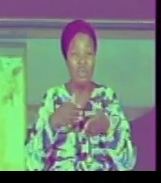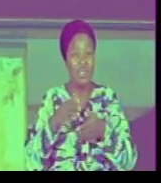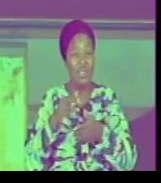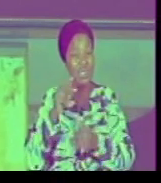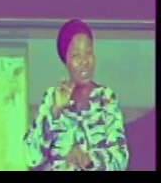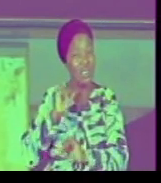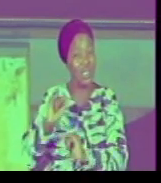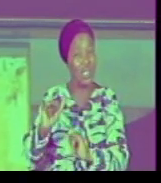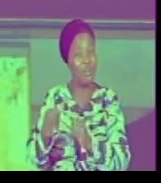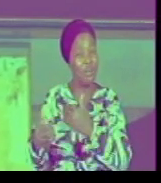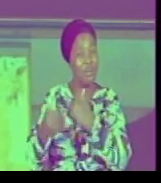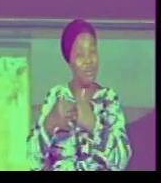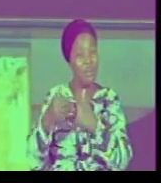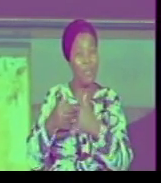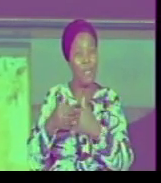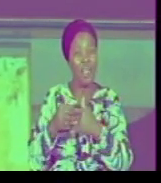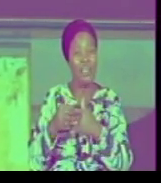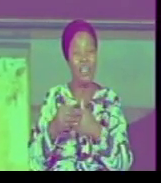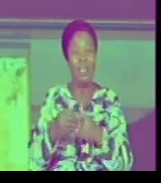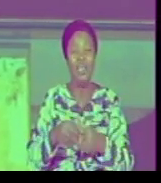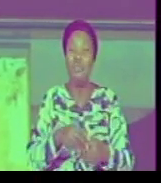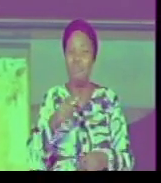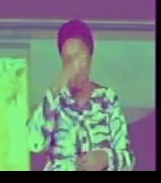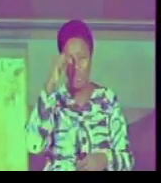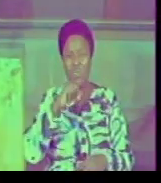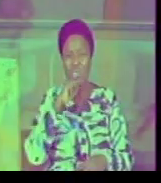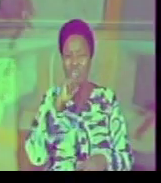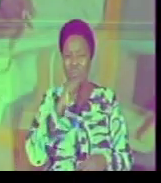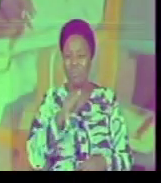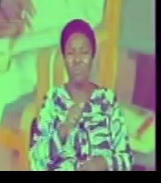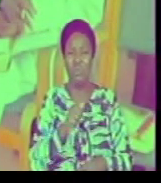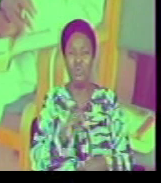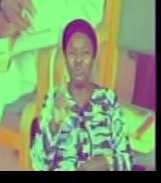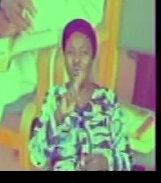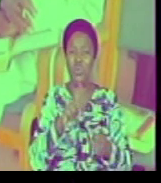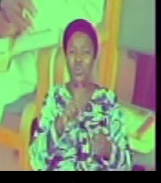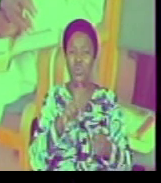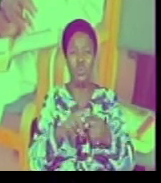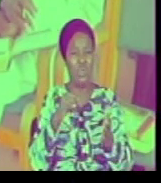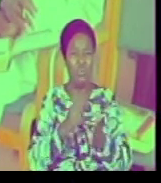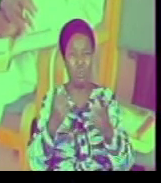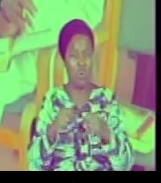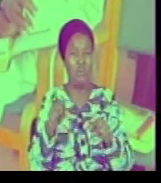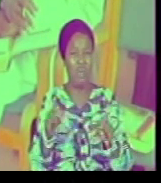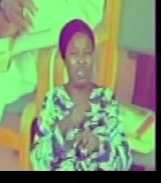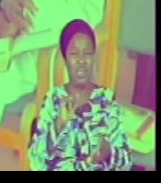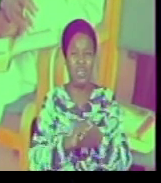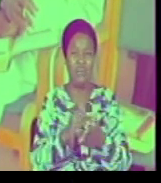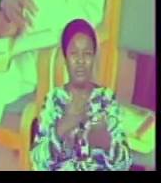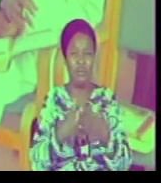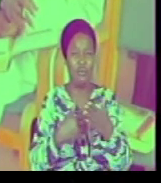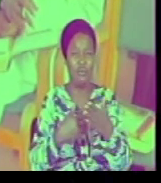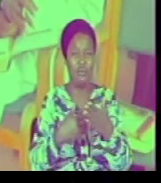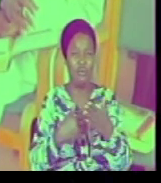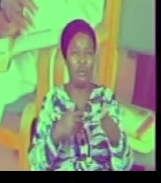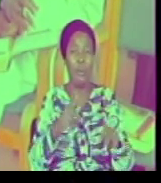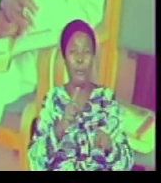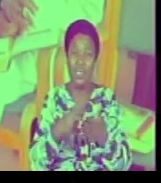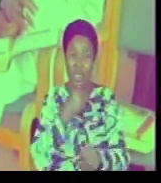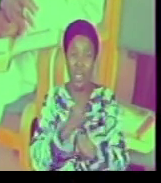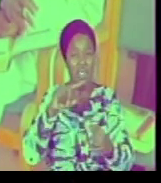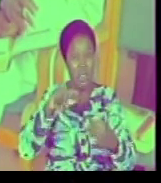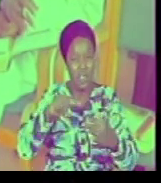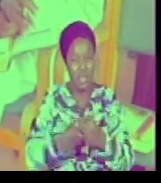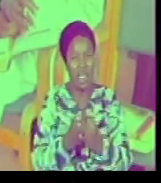And because you've not been coming, you are not used to it, start something new this year. What you have not been doing before. And